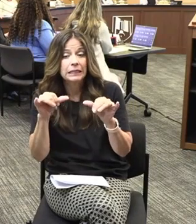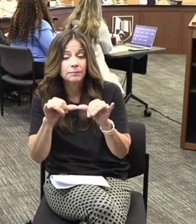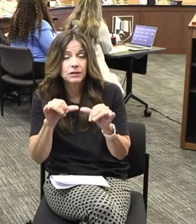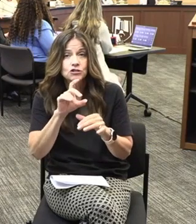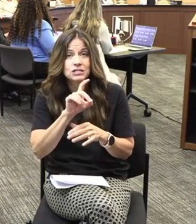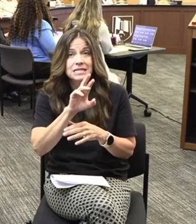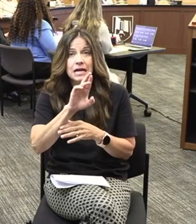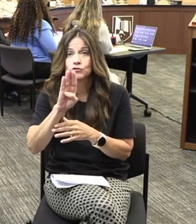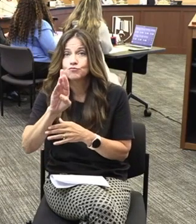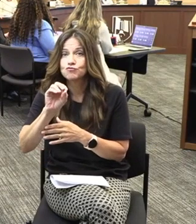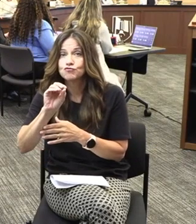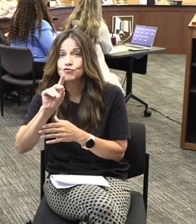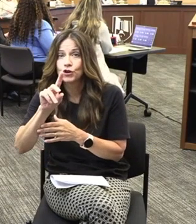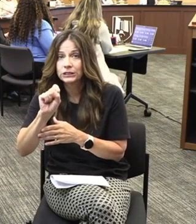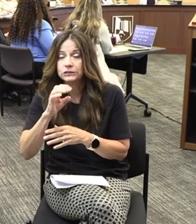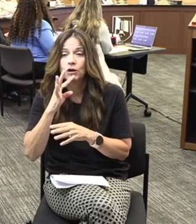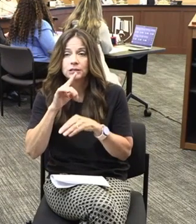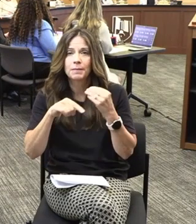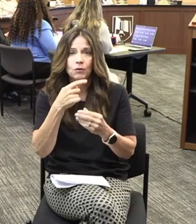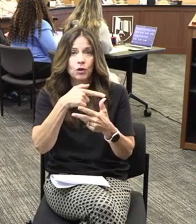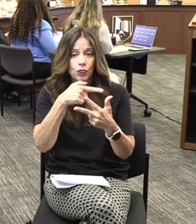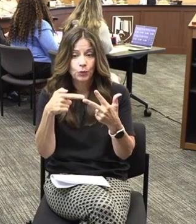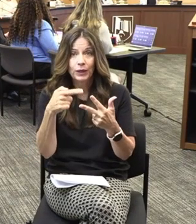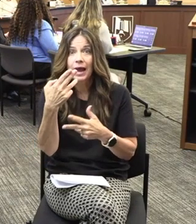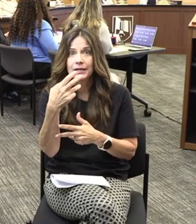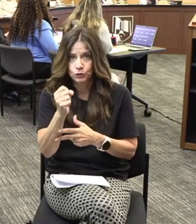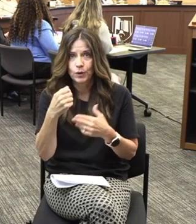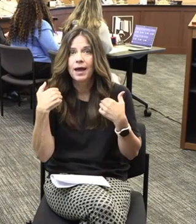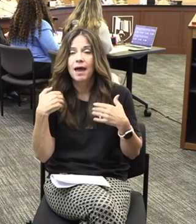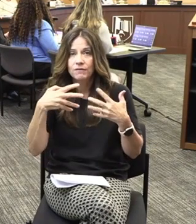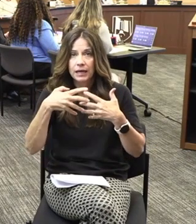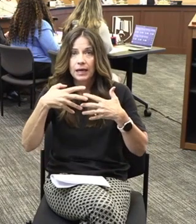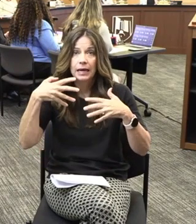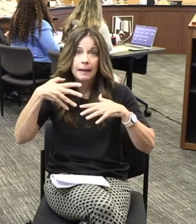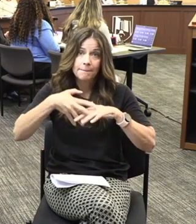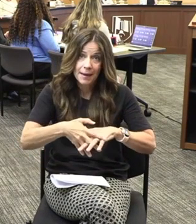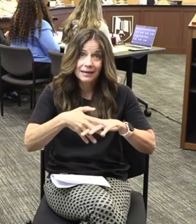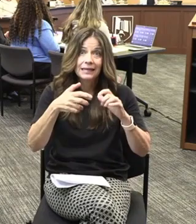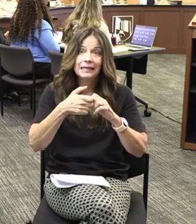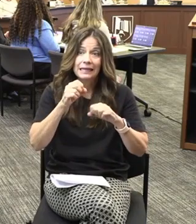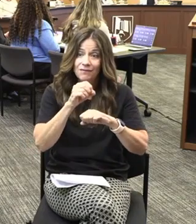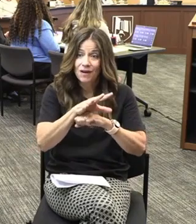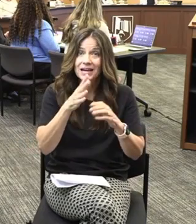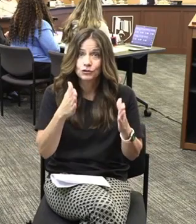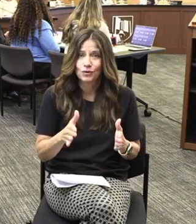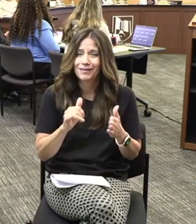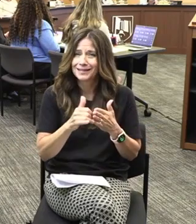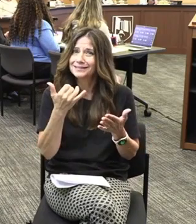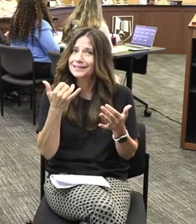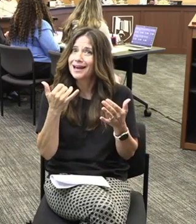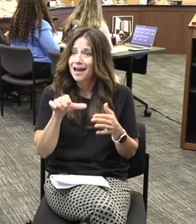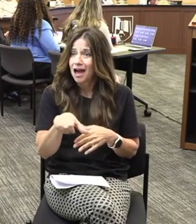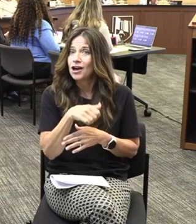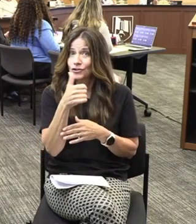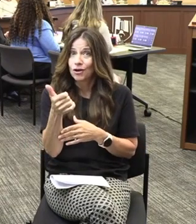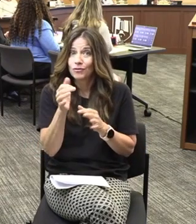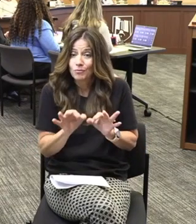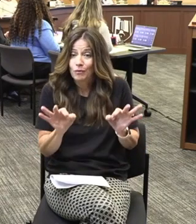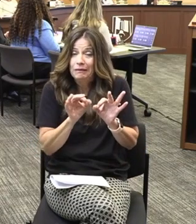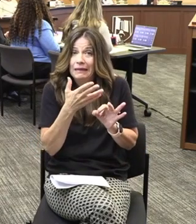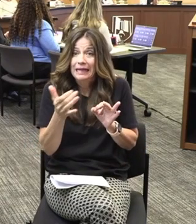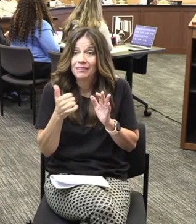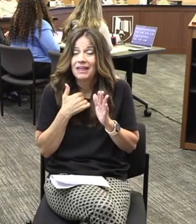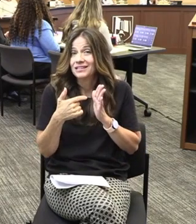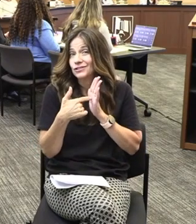mentioned 3 high schools that have embedded advisors. That's another phenomenon that represents a